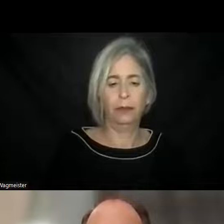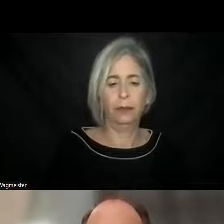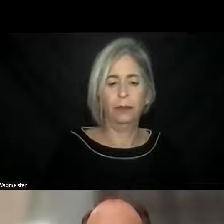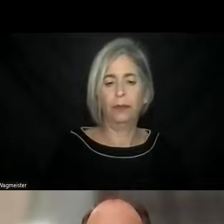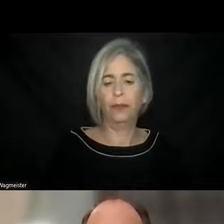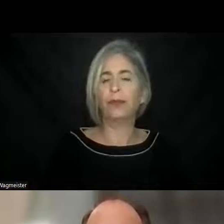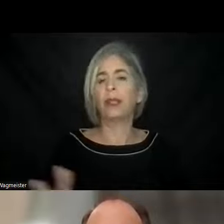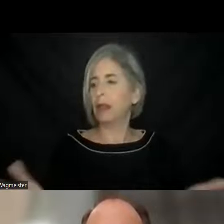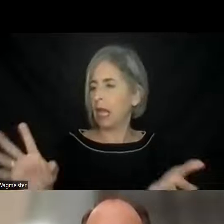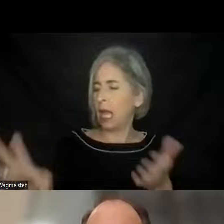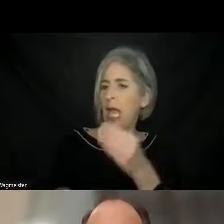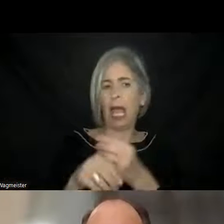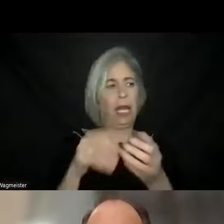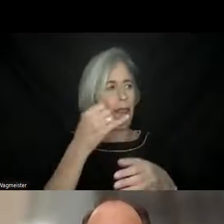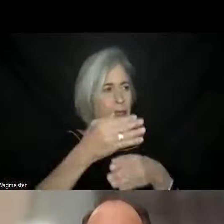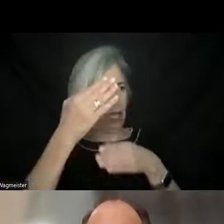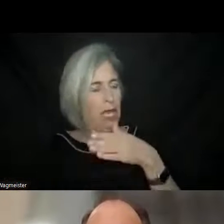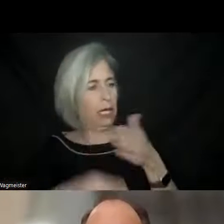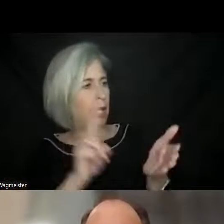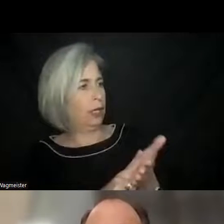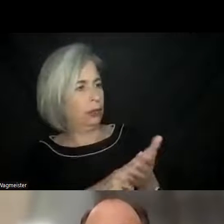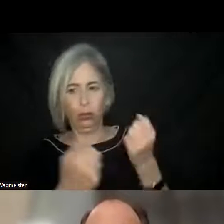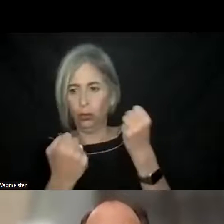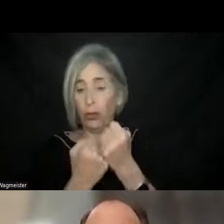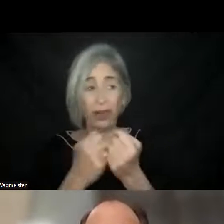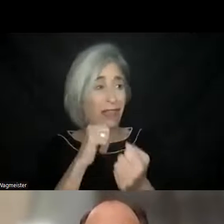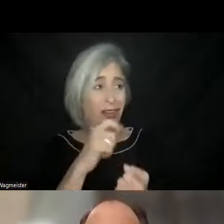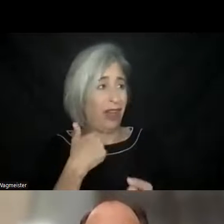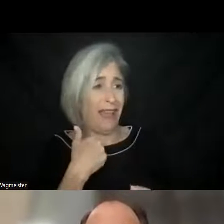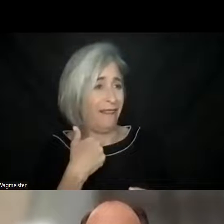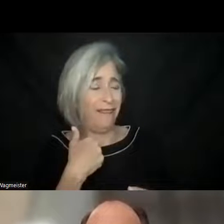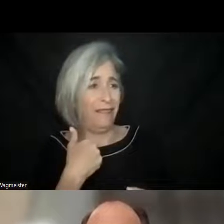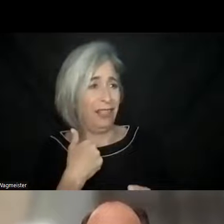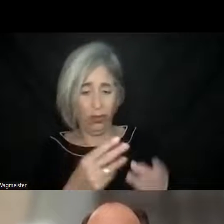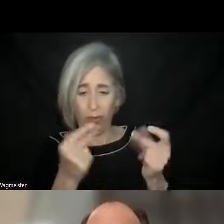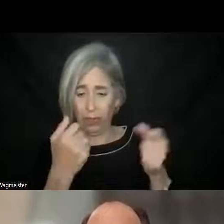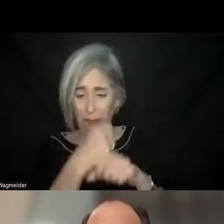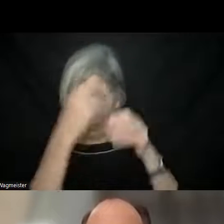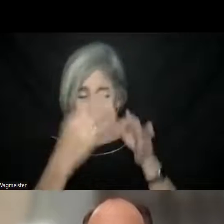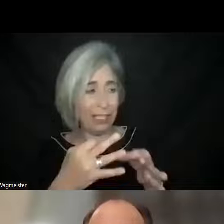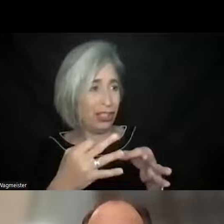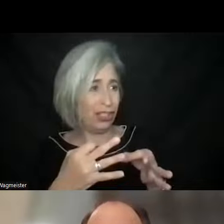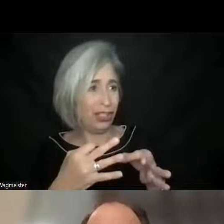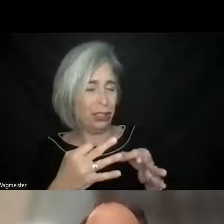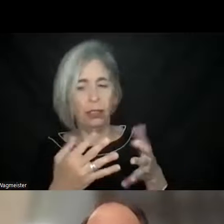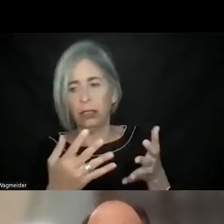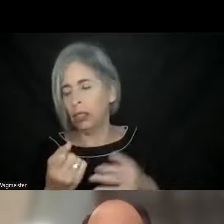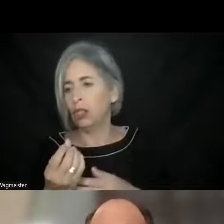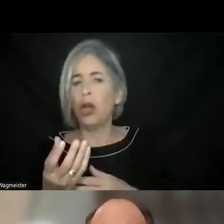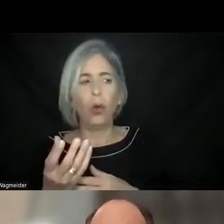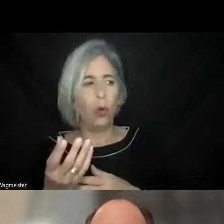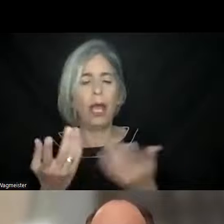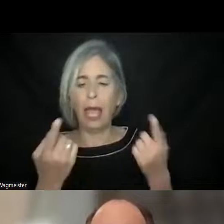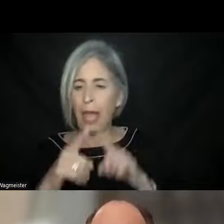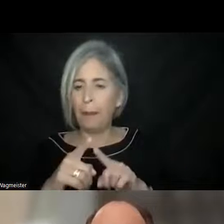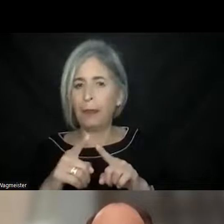and they throw it in, and there's necessarily the support that they need to be able to quickly make a decision. And so it comes down